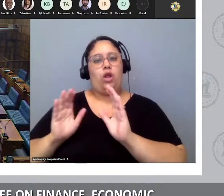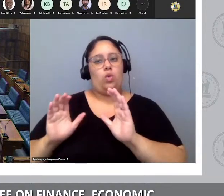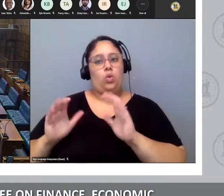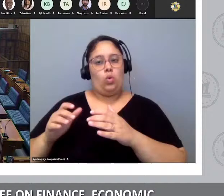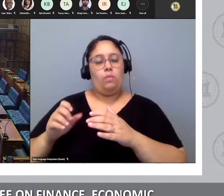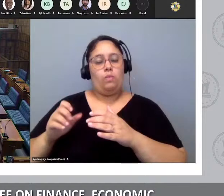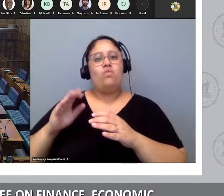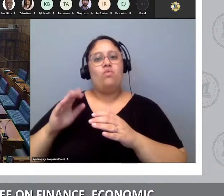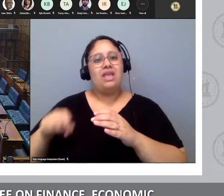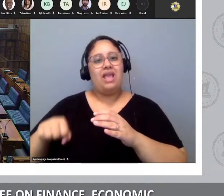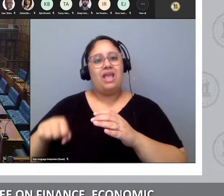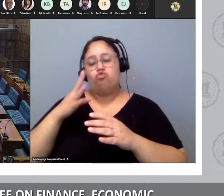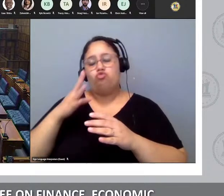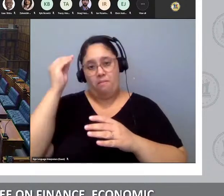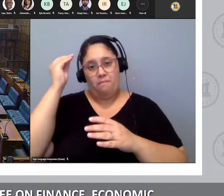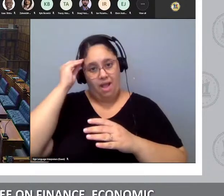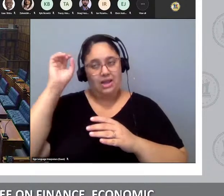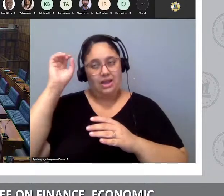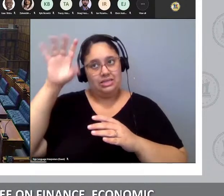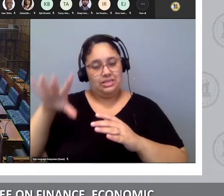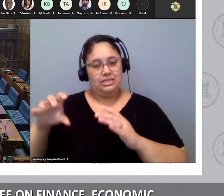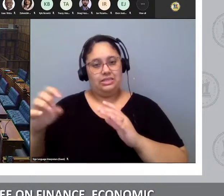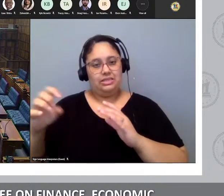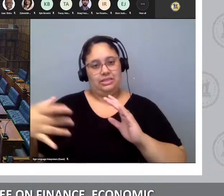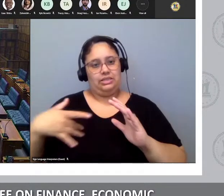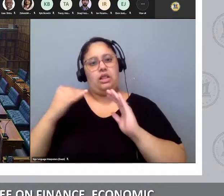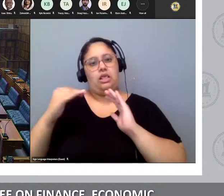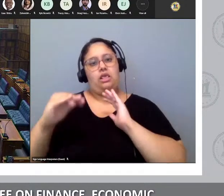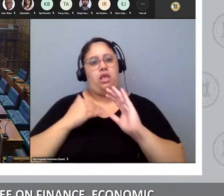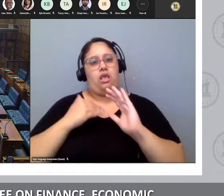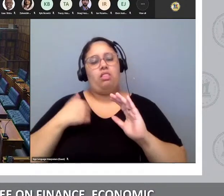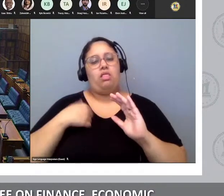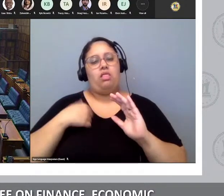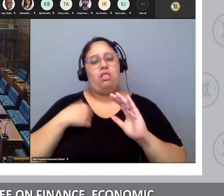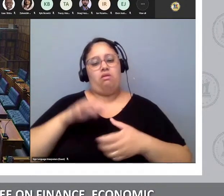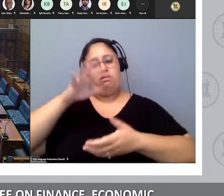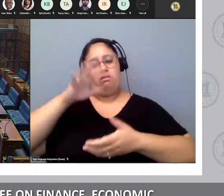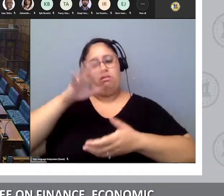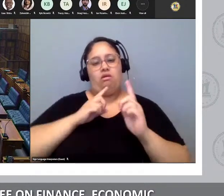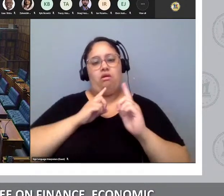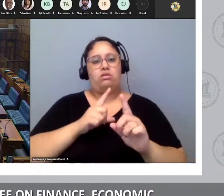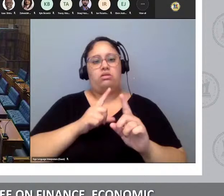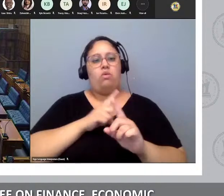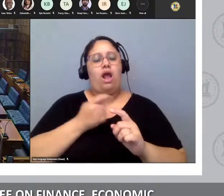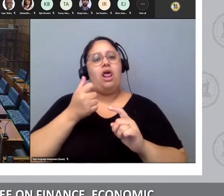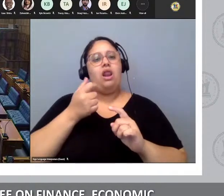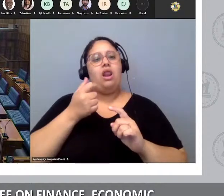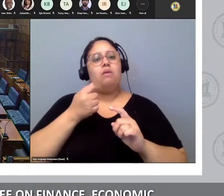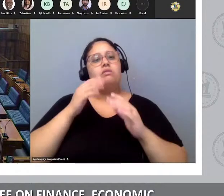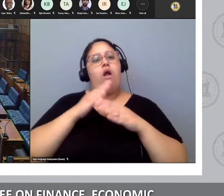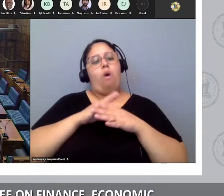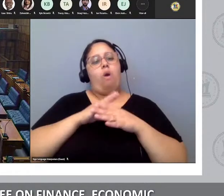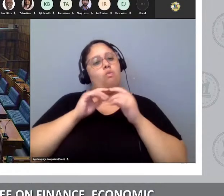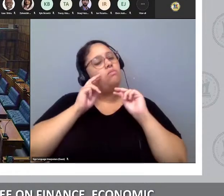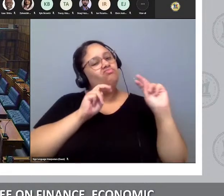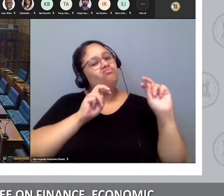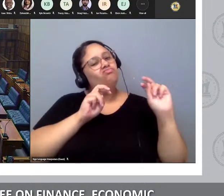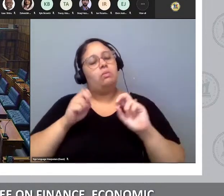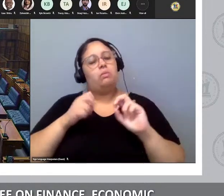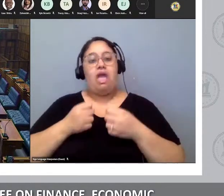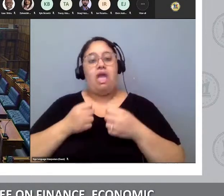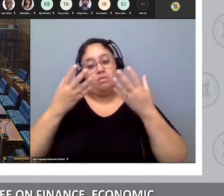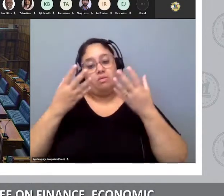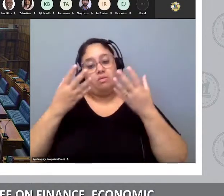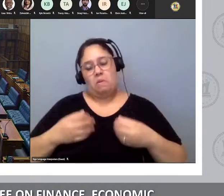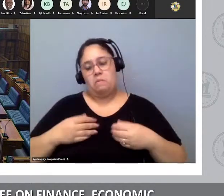won't just if you don't mind just sending me an email and then I will be able to answer because it's going to take a little bit of homework I have to I don't have those figures